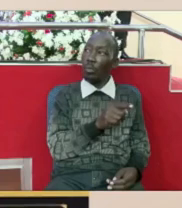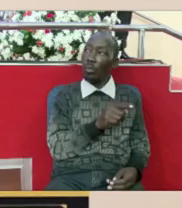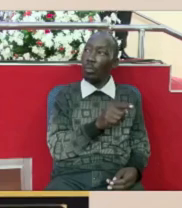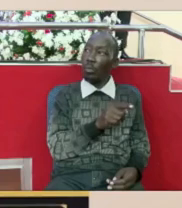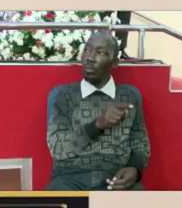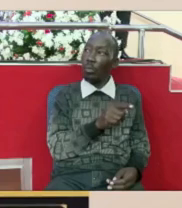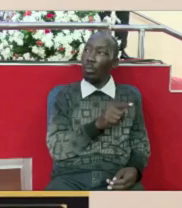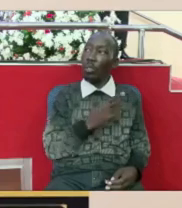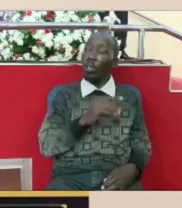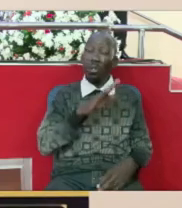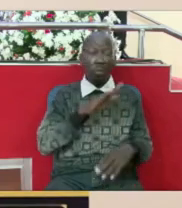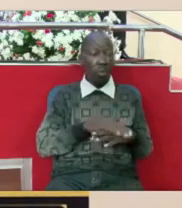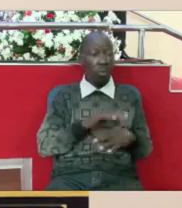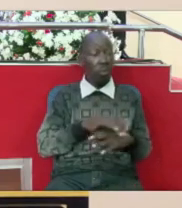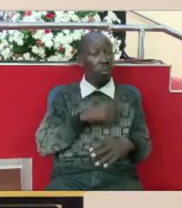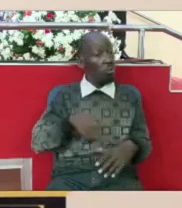Since we're just friends here,